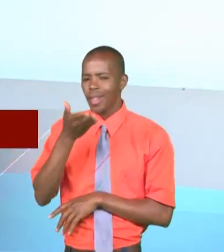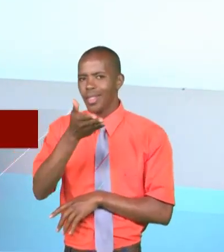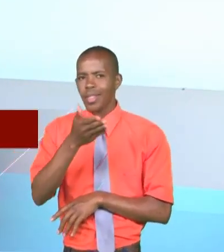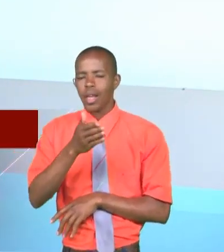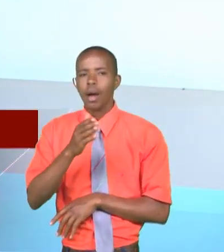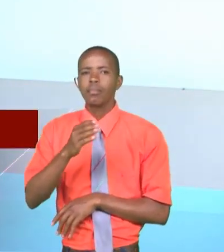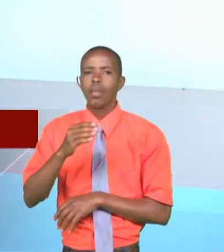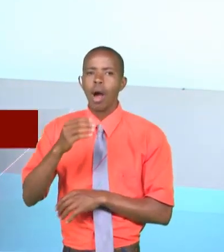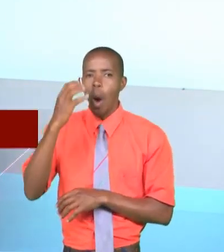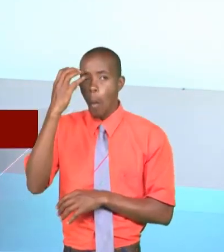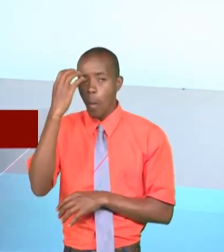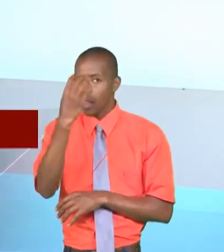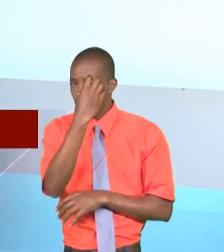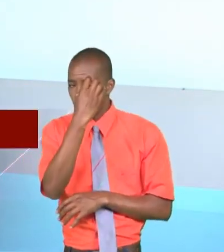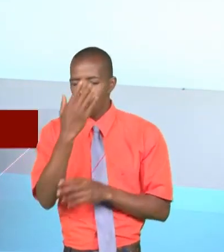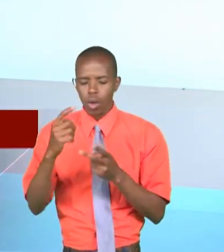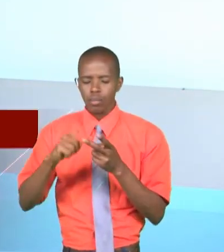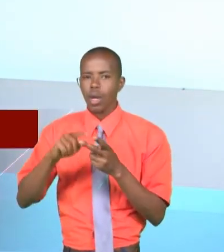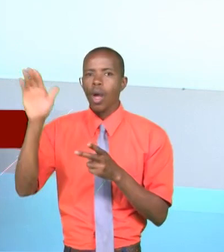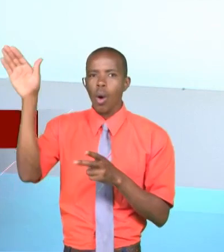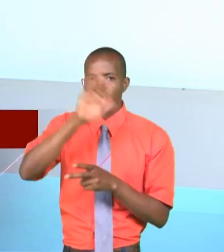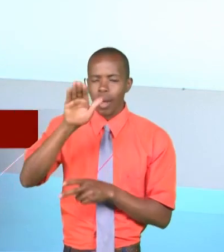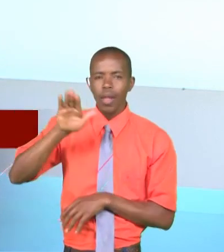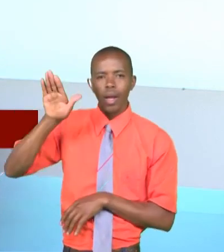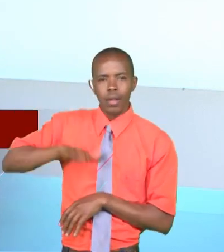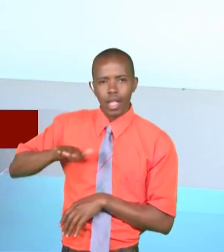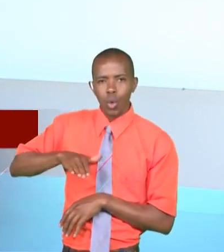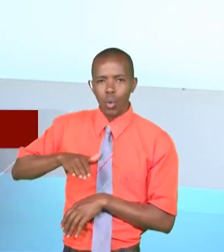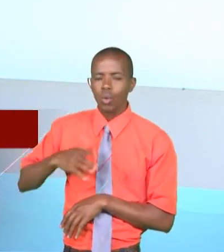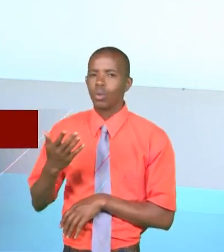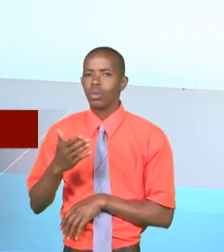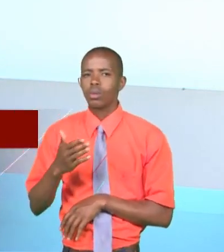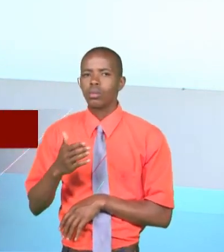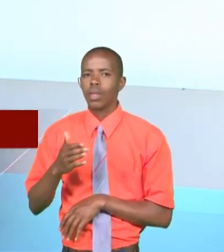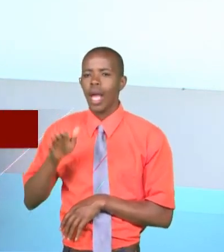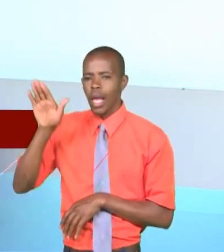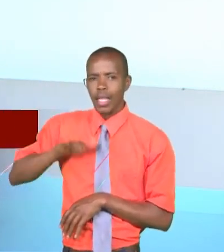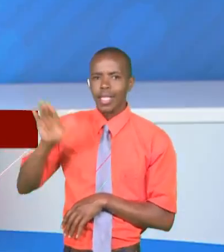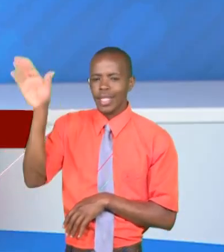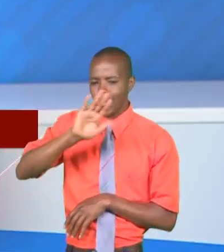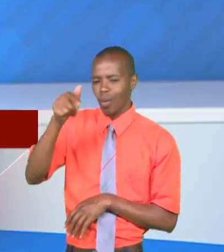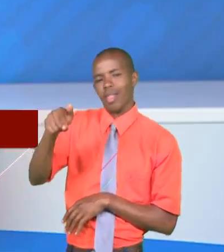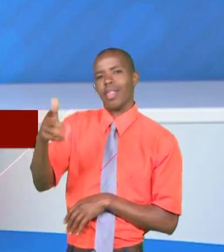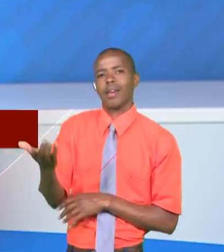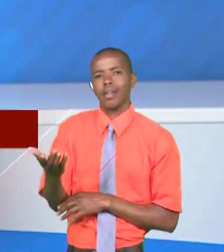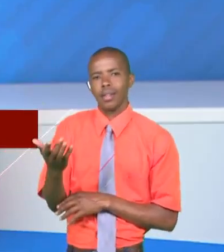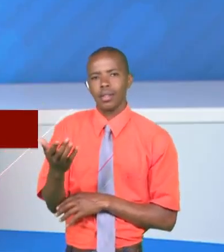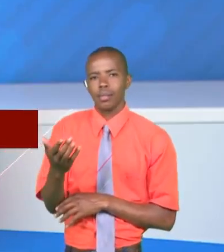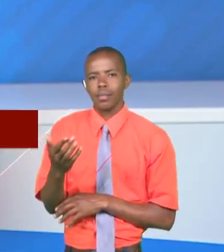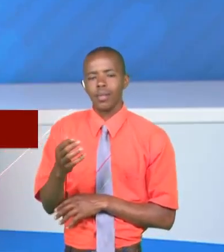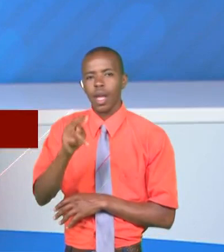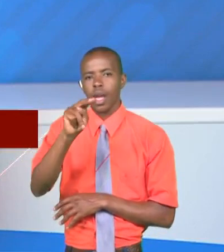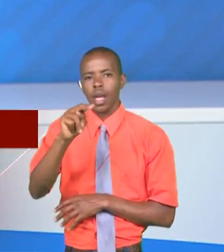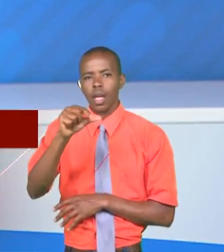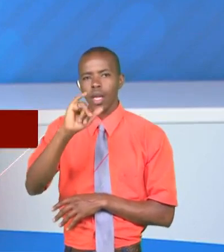Martha Karua, Charity Ngilu, you have none. It's all men. But you have Charity Ngilu. There? Yes. As one and of others the principles. Are